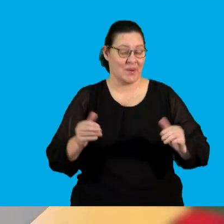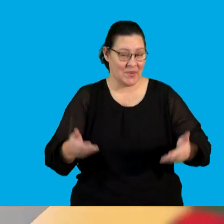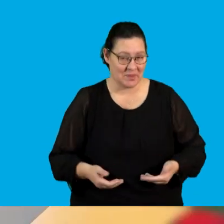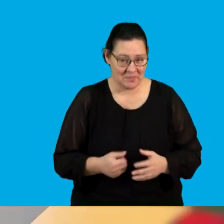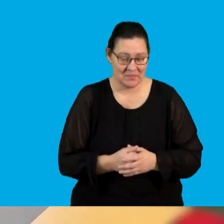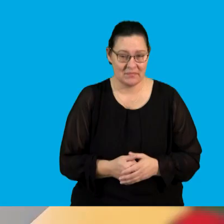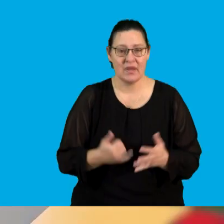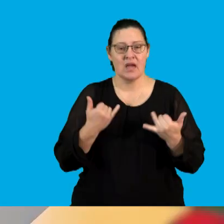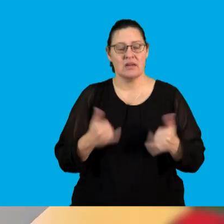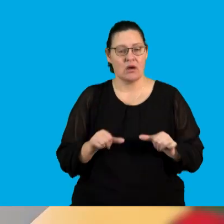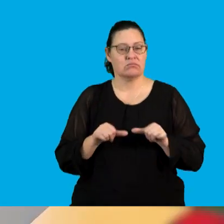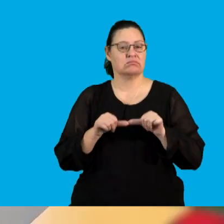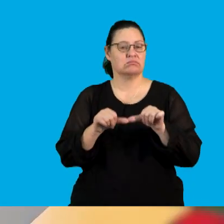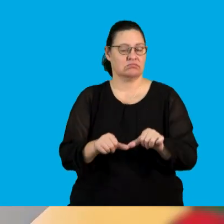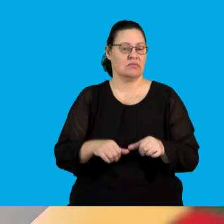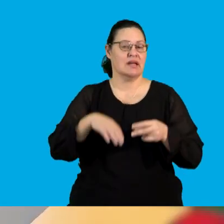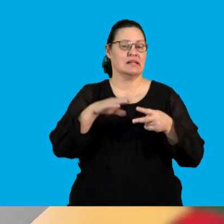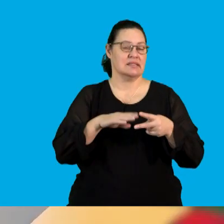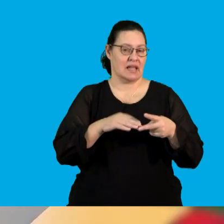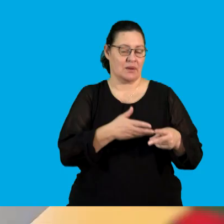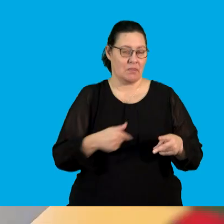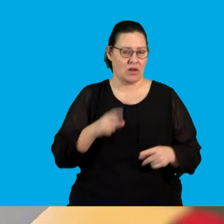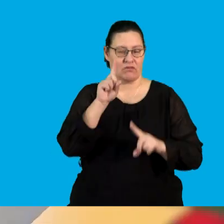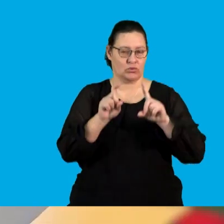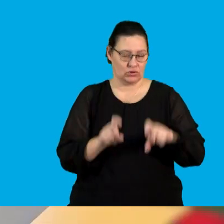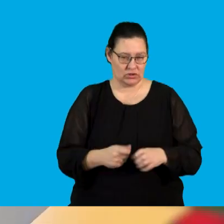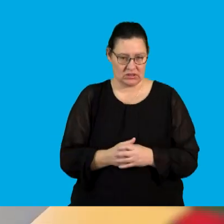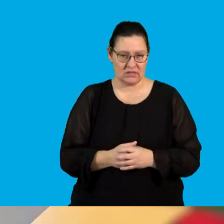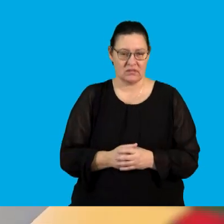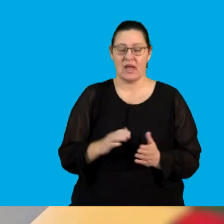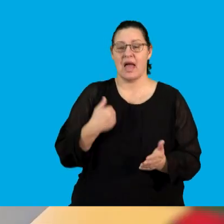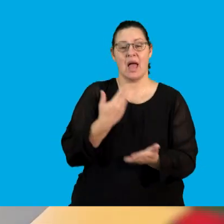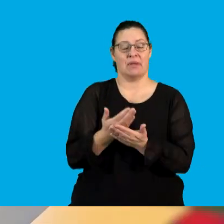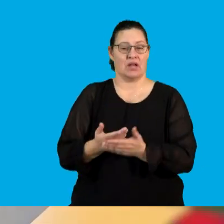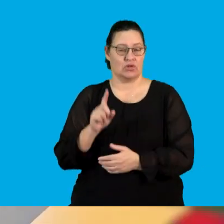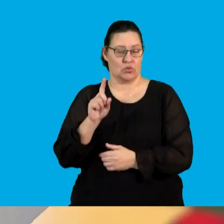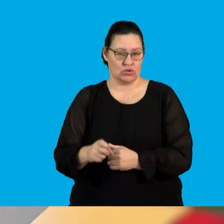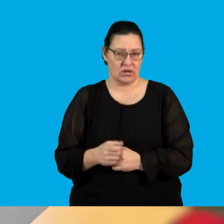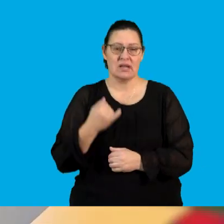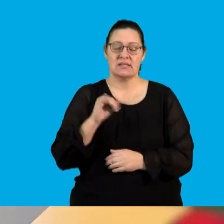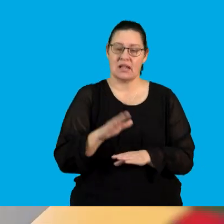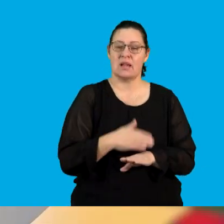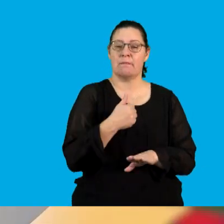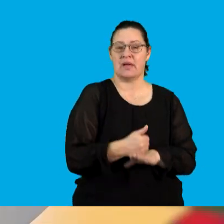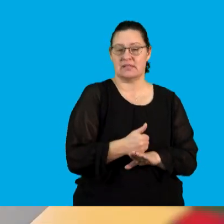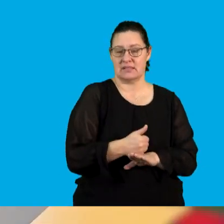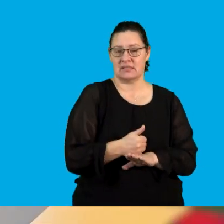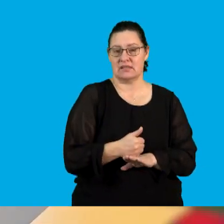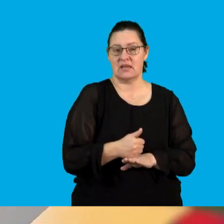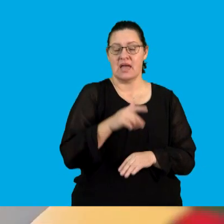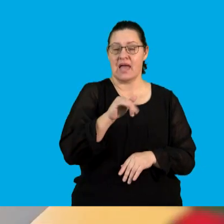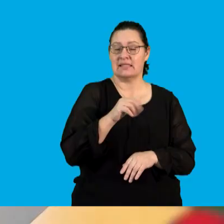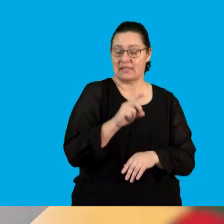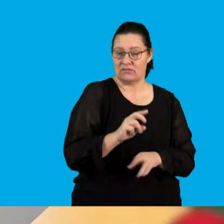Welcome back, learners. So now we are moving on to our second part of the set of questions, which are the application questions. They are still based on